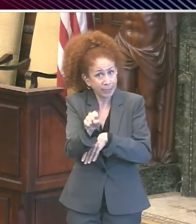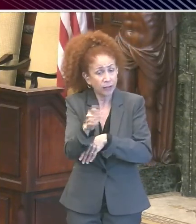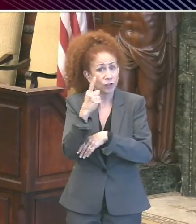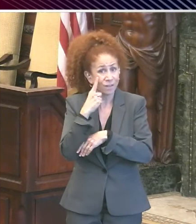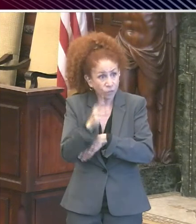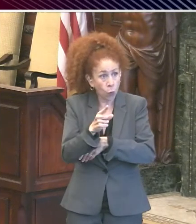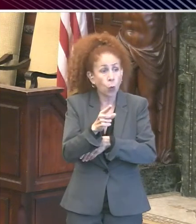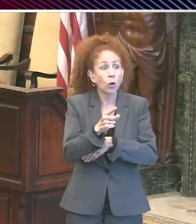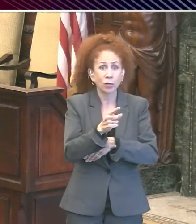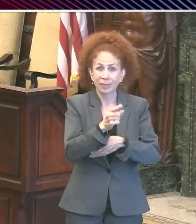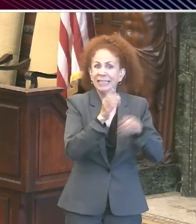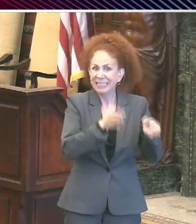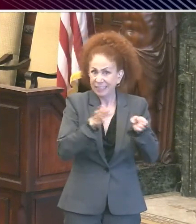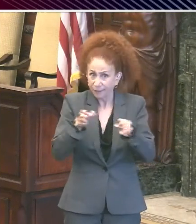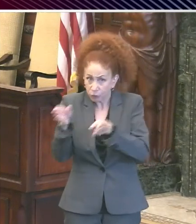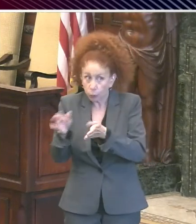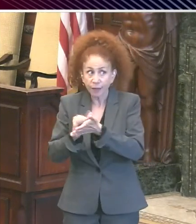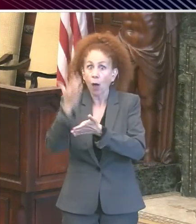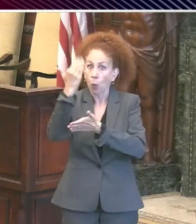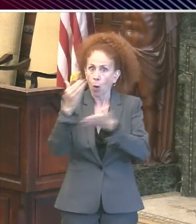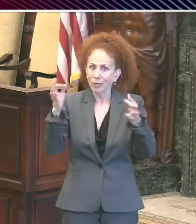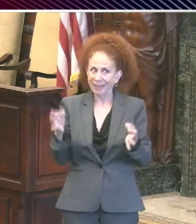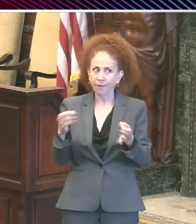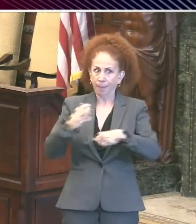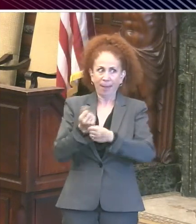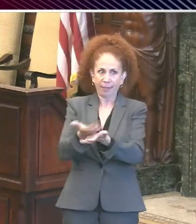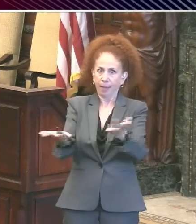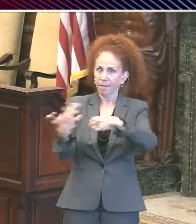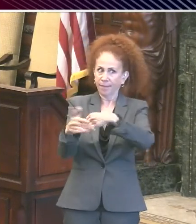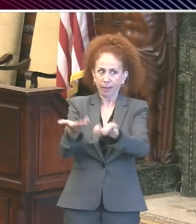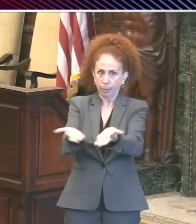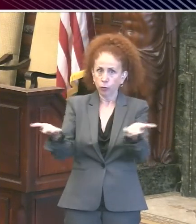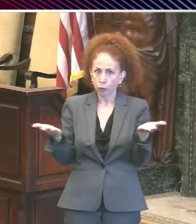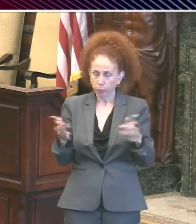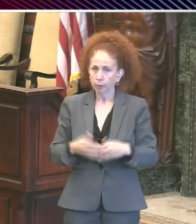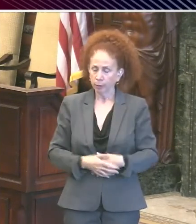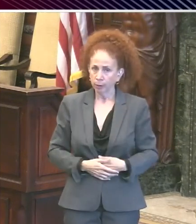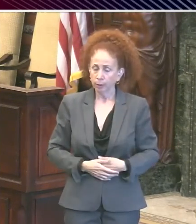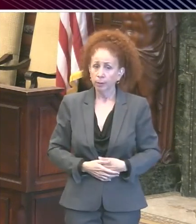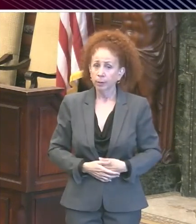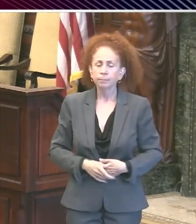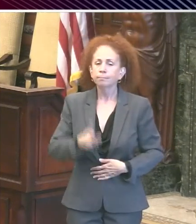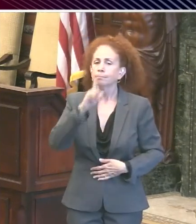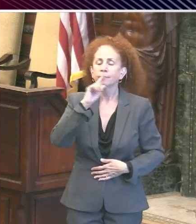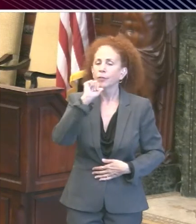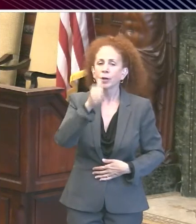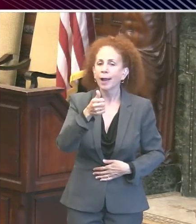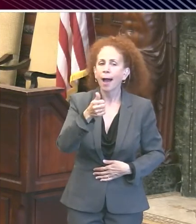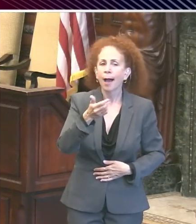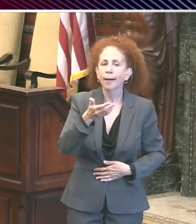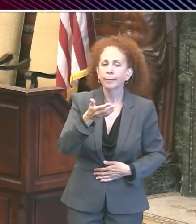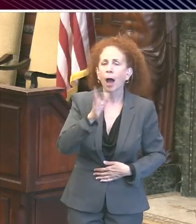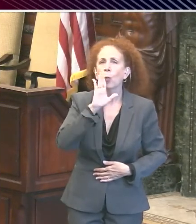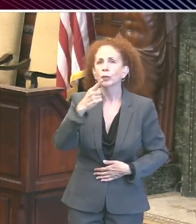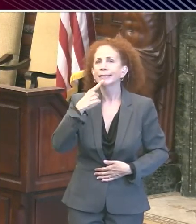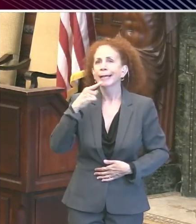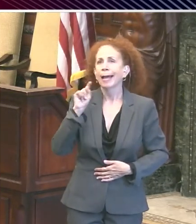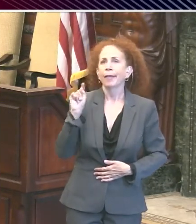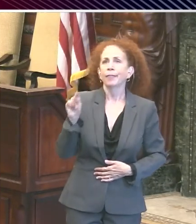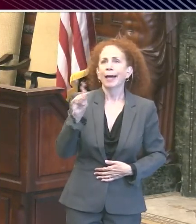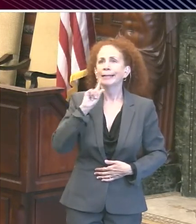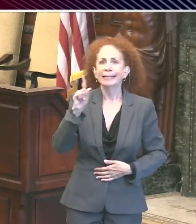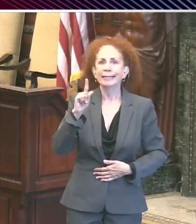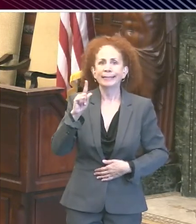for individuals, and which is why we've certainly made them available, they're not the, I wouldn't say that they are